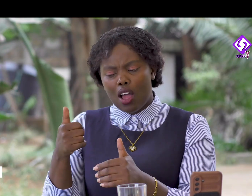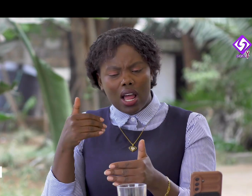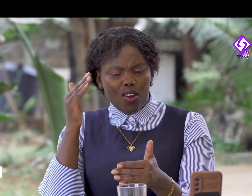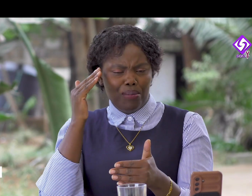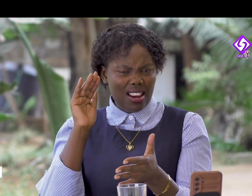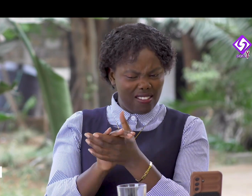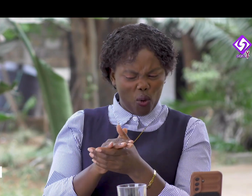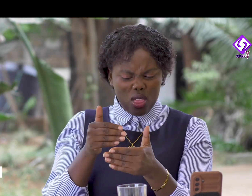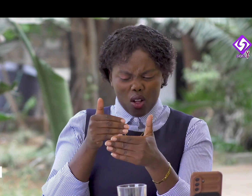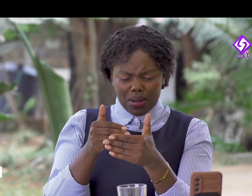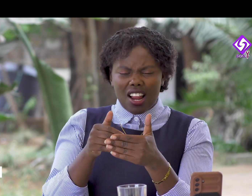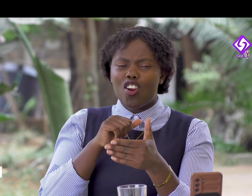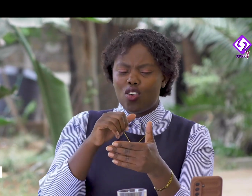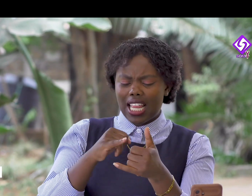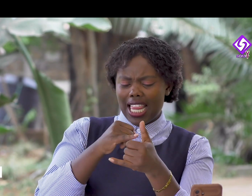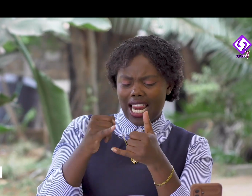So the final question.